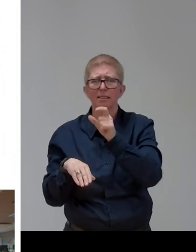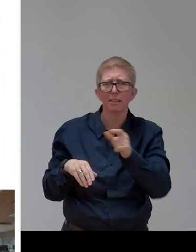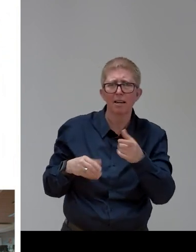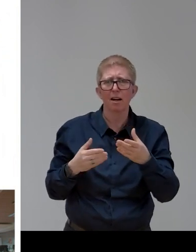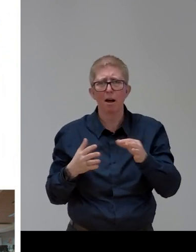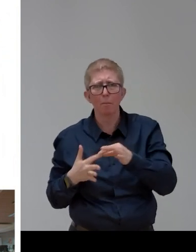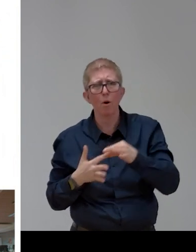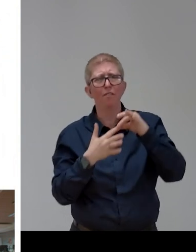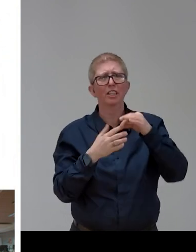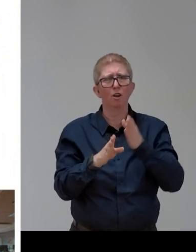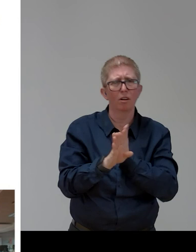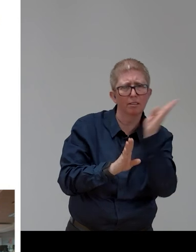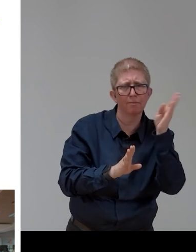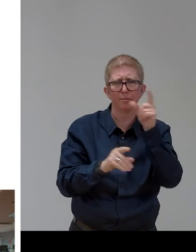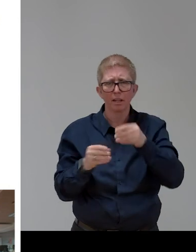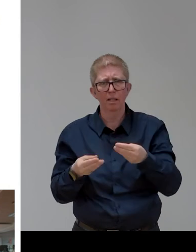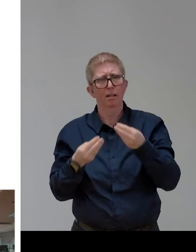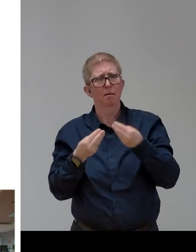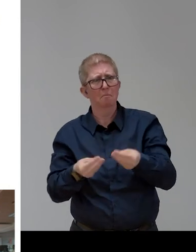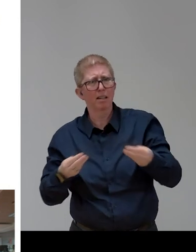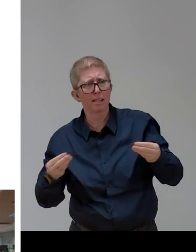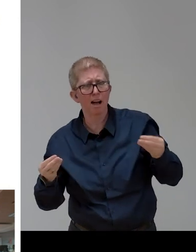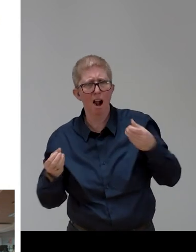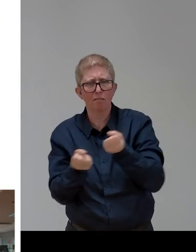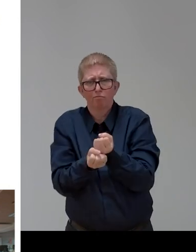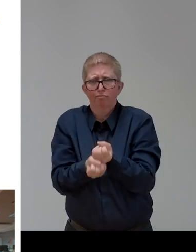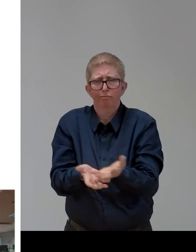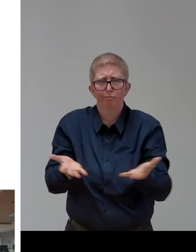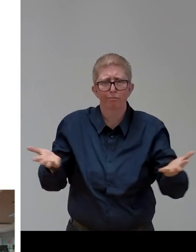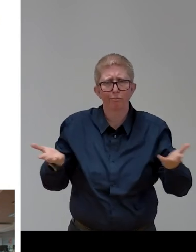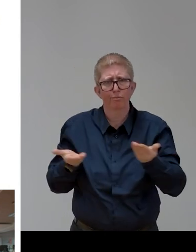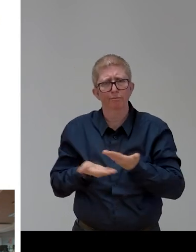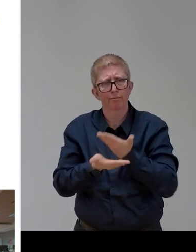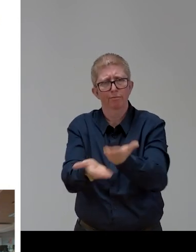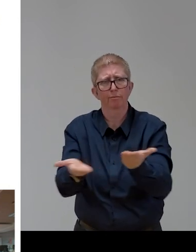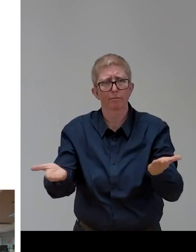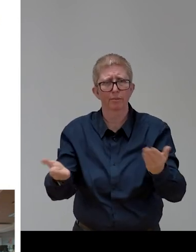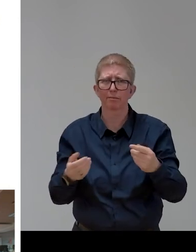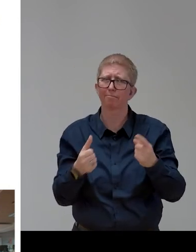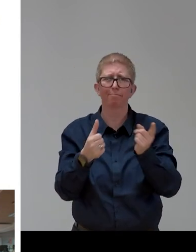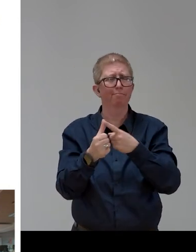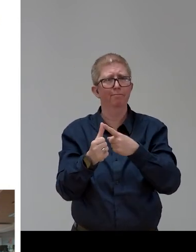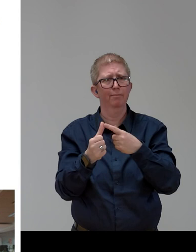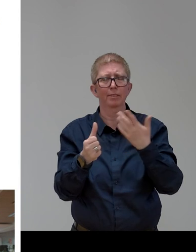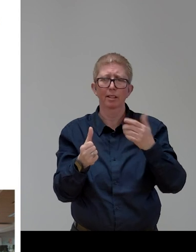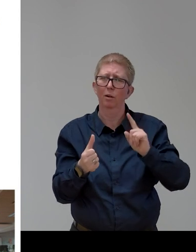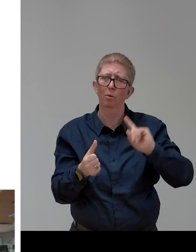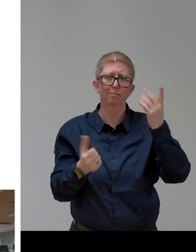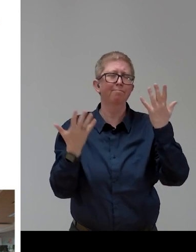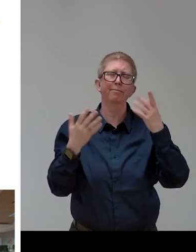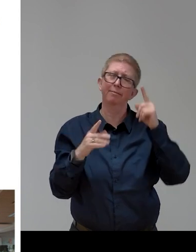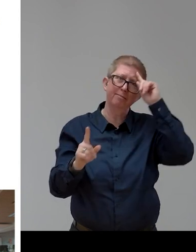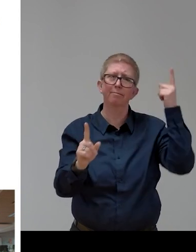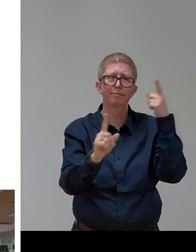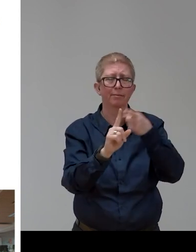out assessment and adaptation of workstation, including 3D printing support products. The final beneficiaries will